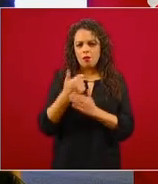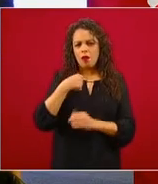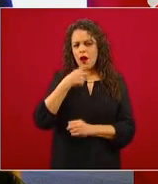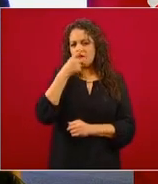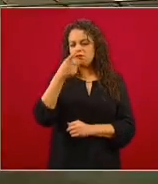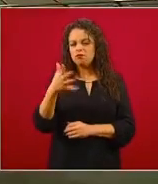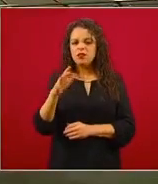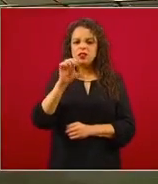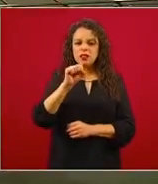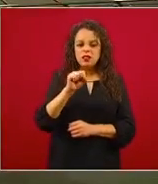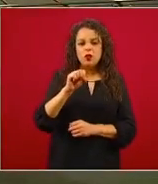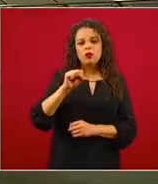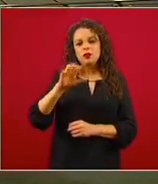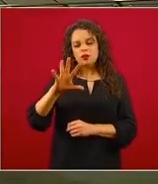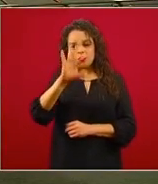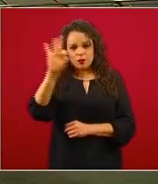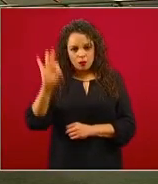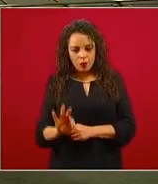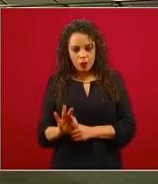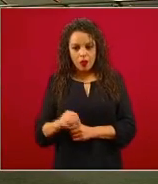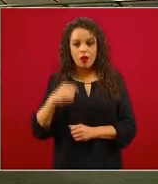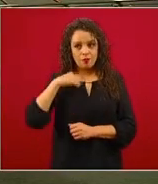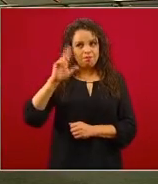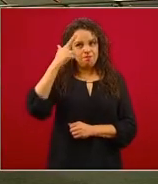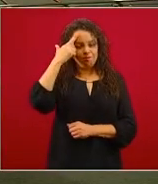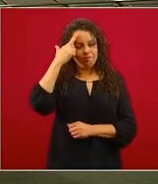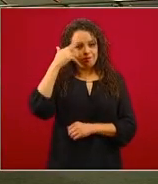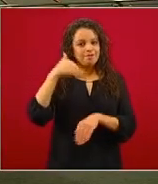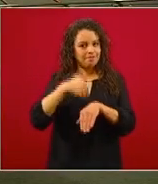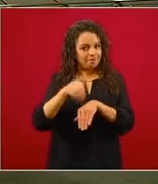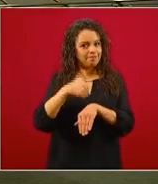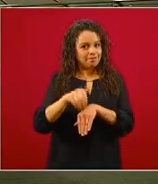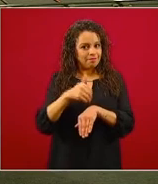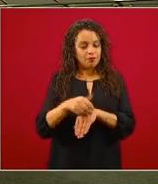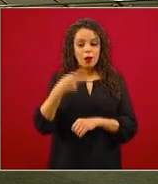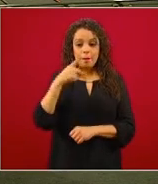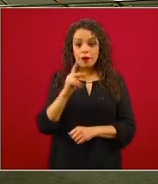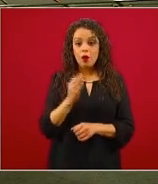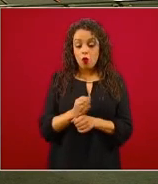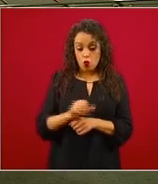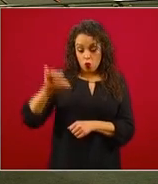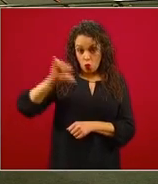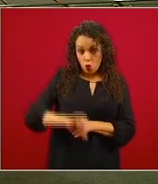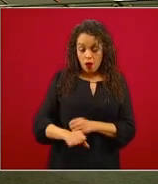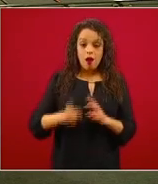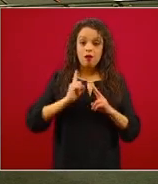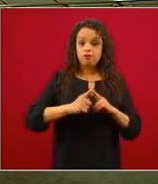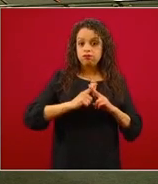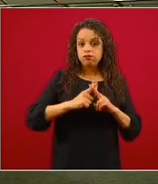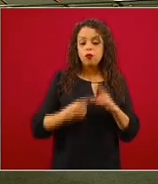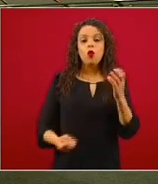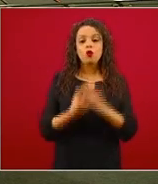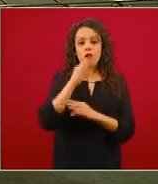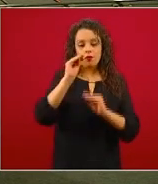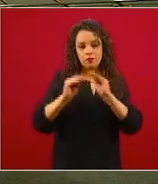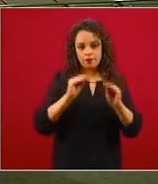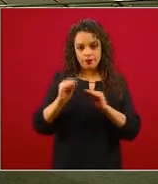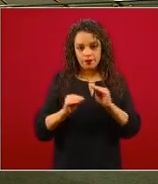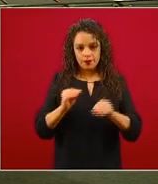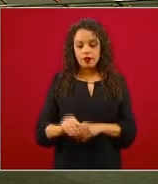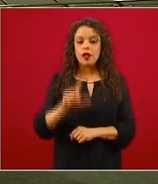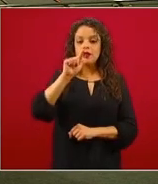and implement the measures that we have been implementing and complying with and abiding with, then we will have a